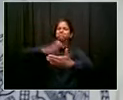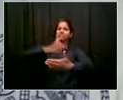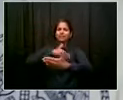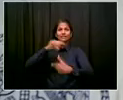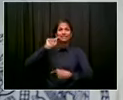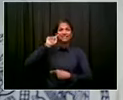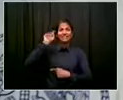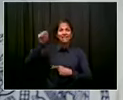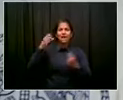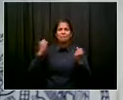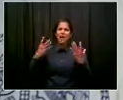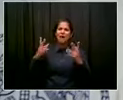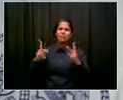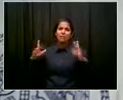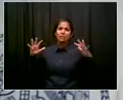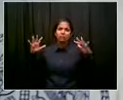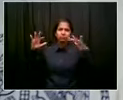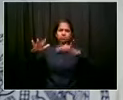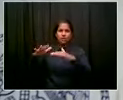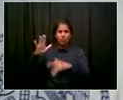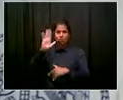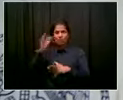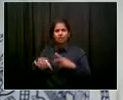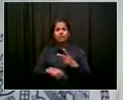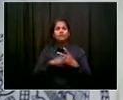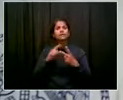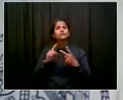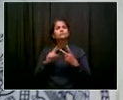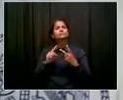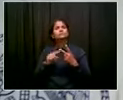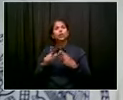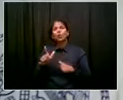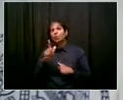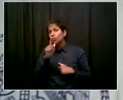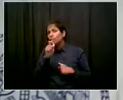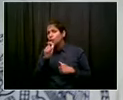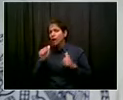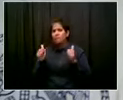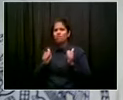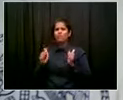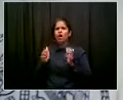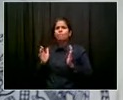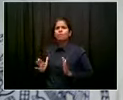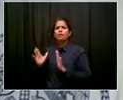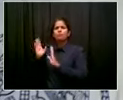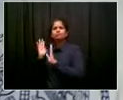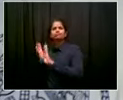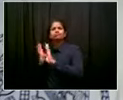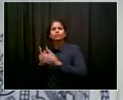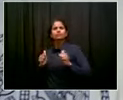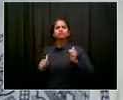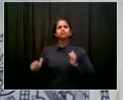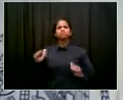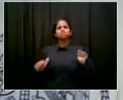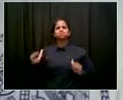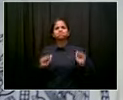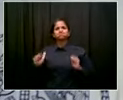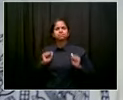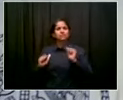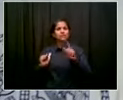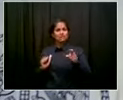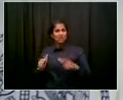artists finalized and whether there are any concerns not about the outdoor gathering but about people uh gathering